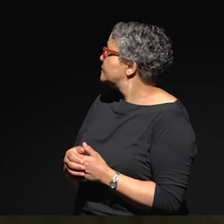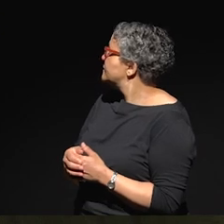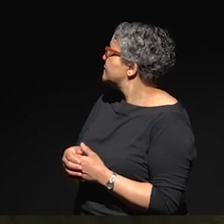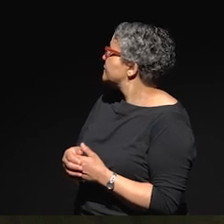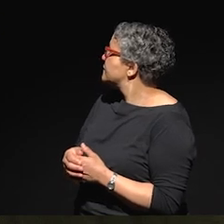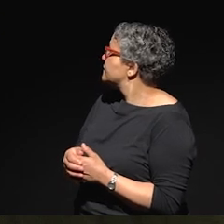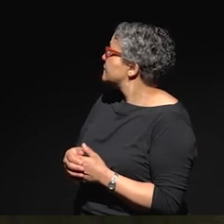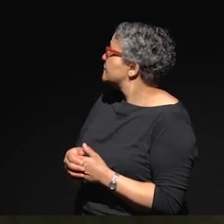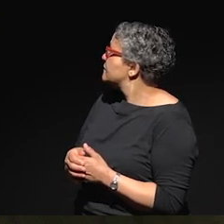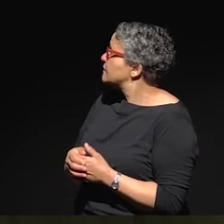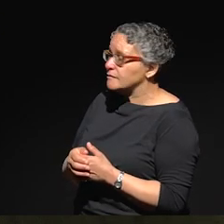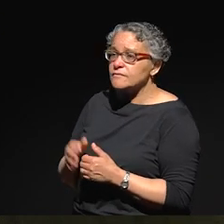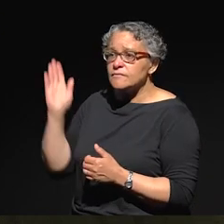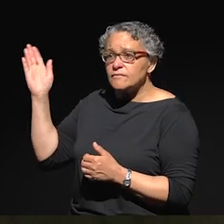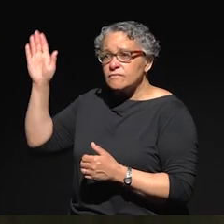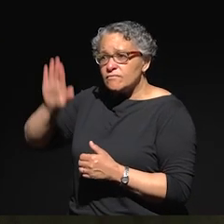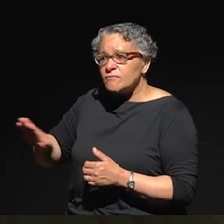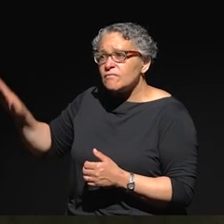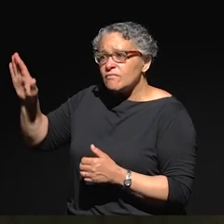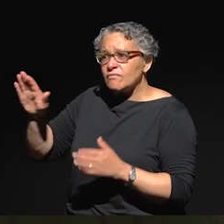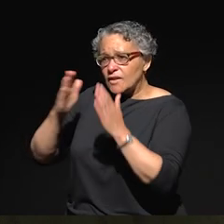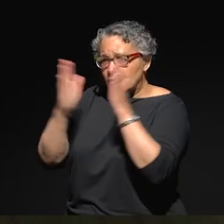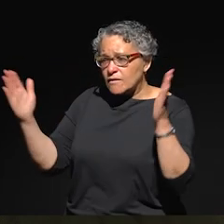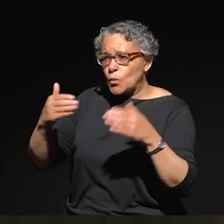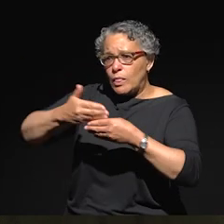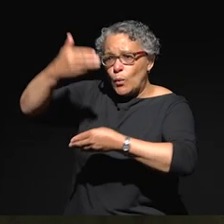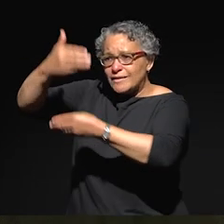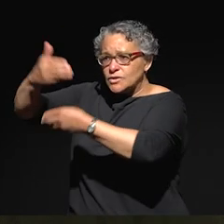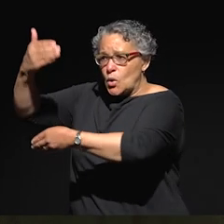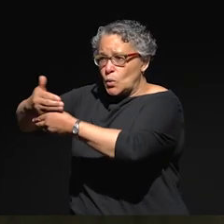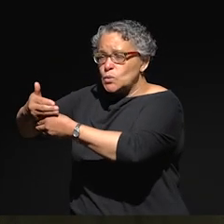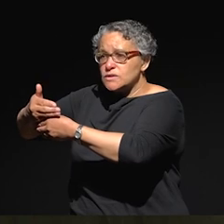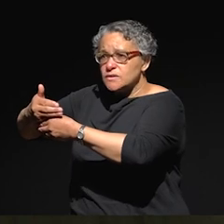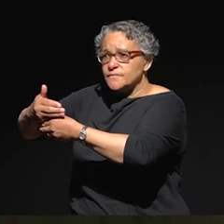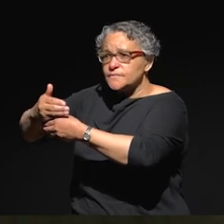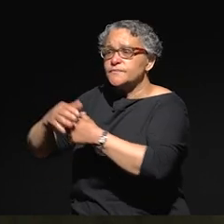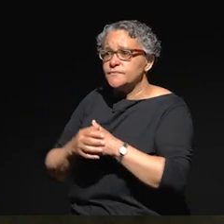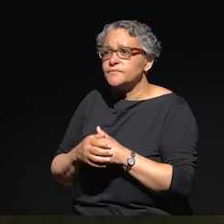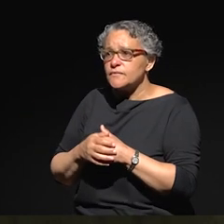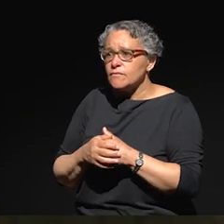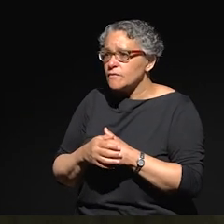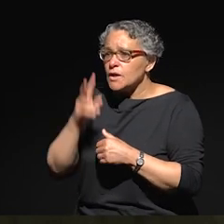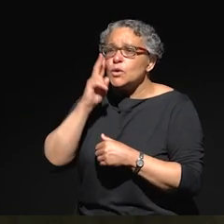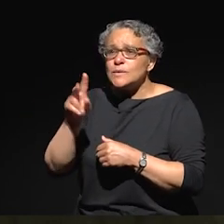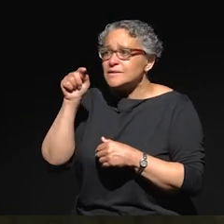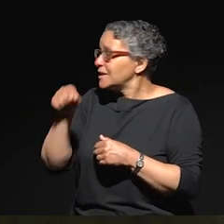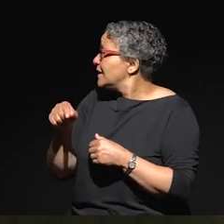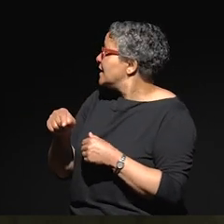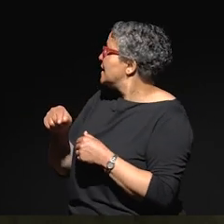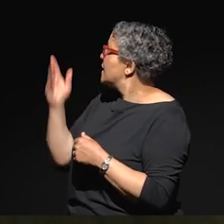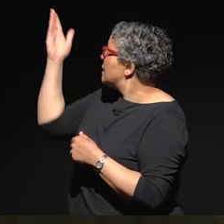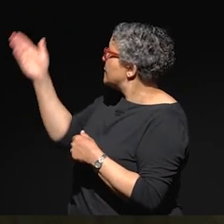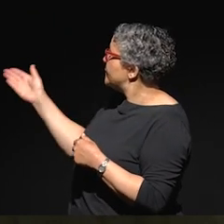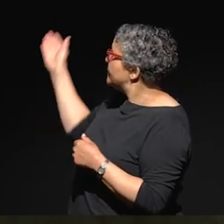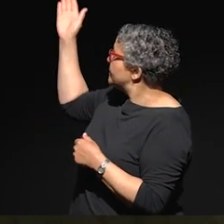And especially this part here, this loggia here with the windows here, these have since been broken through. And you see that's this.